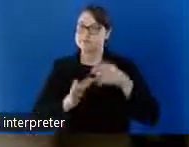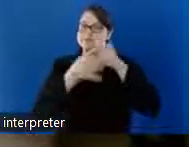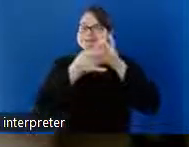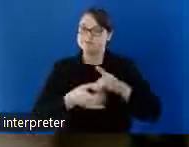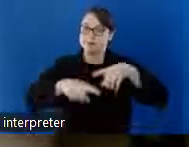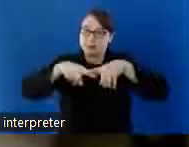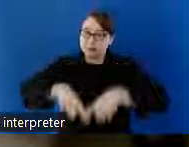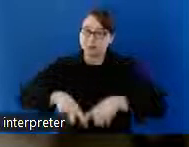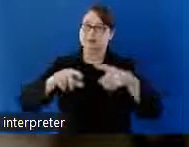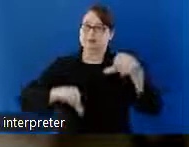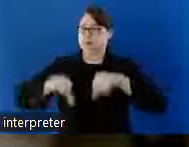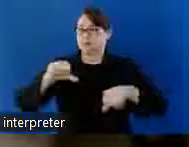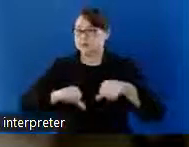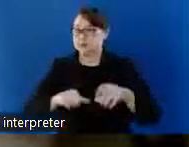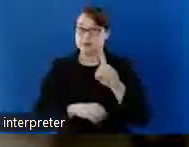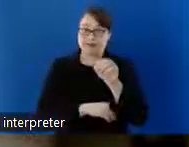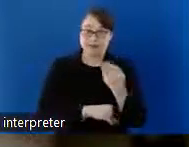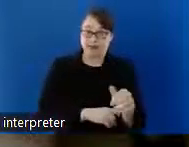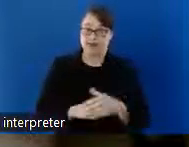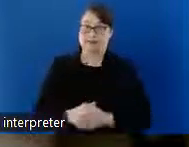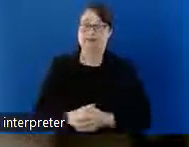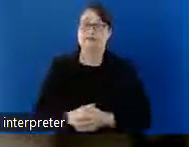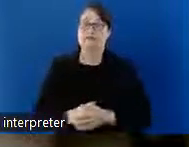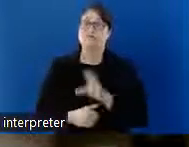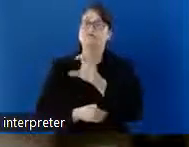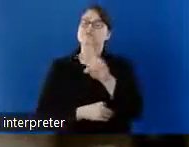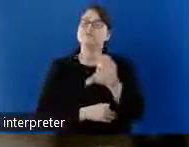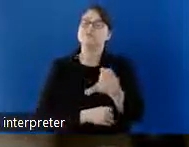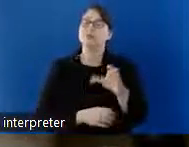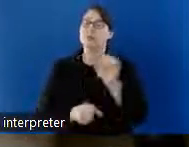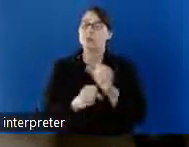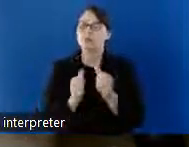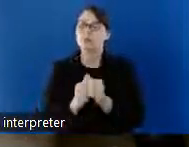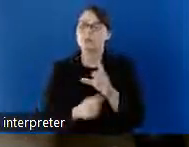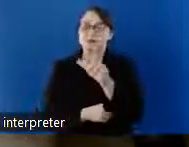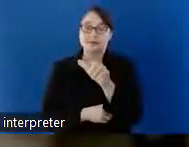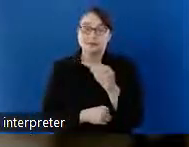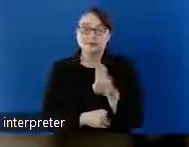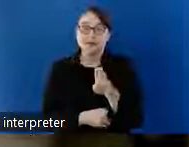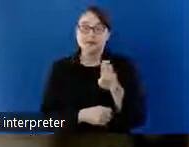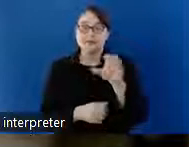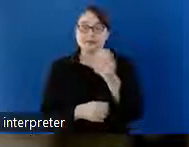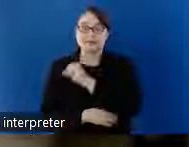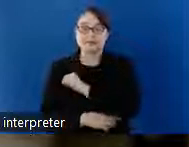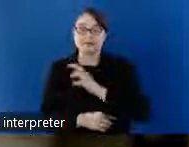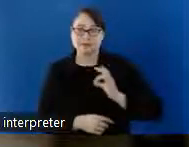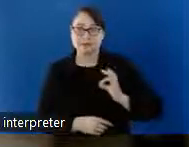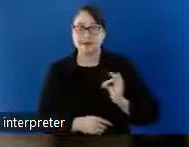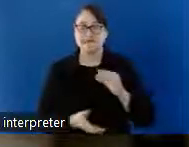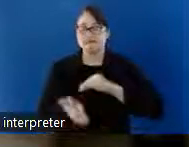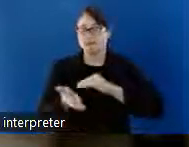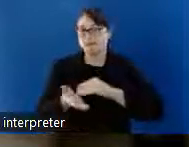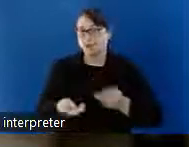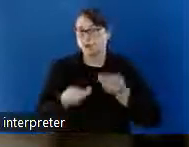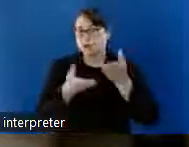with healthcare workers, laboratory staff, and medical providers to ensure they have the latest information as quickly as possible